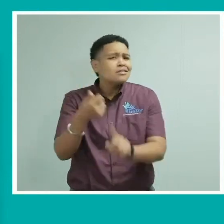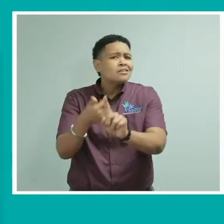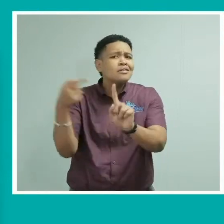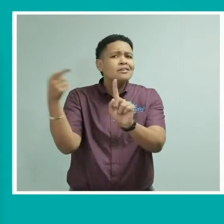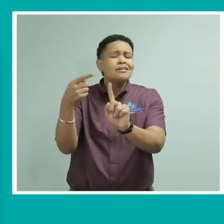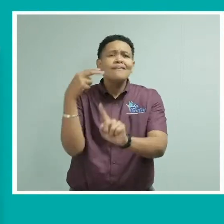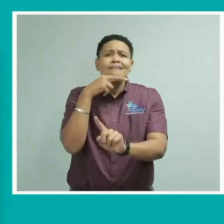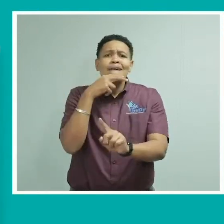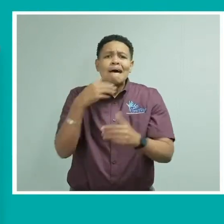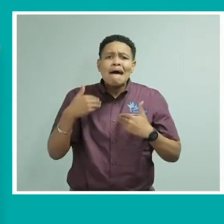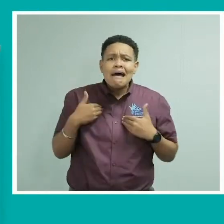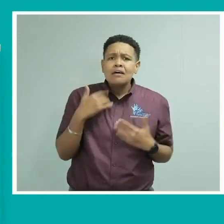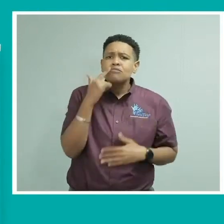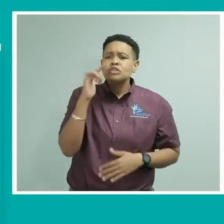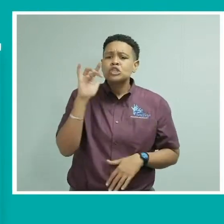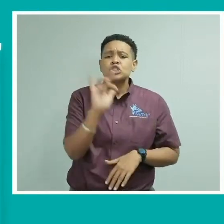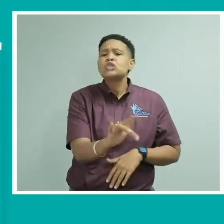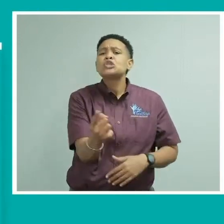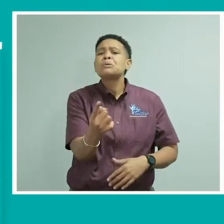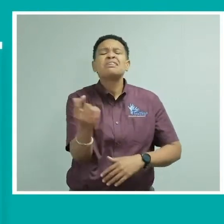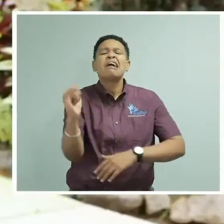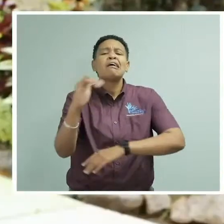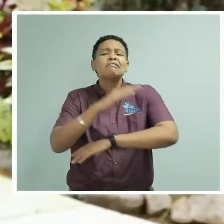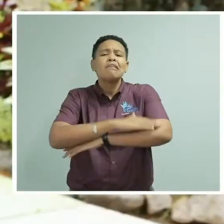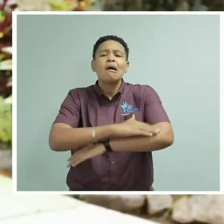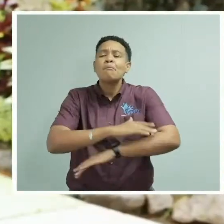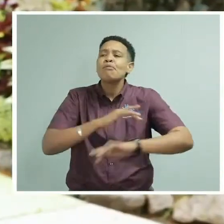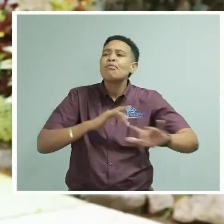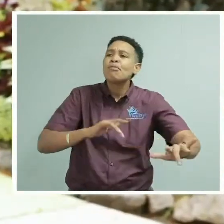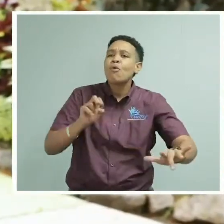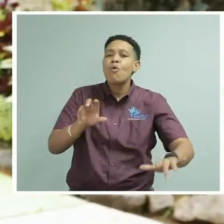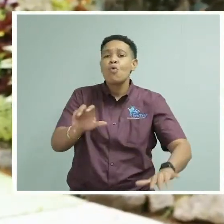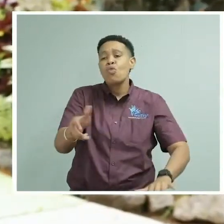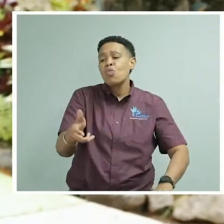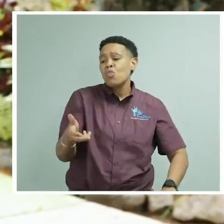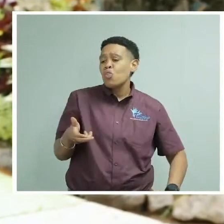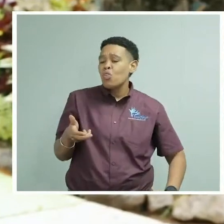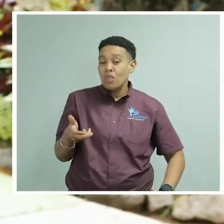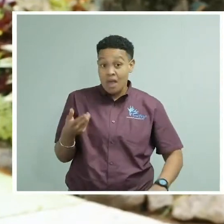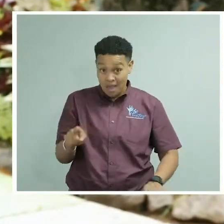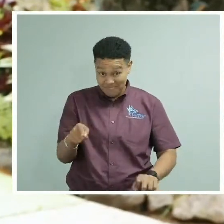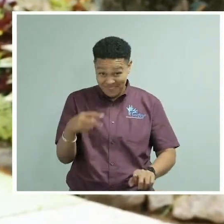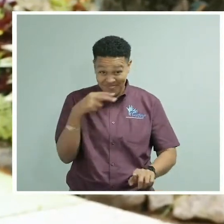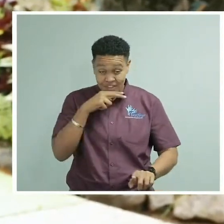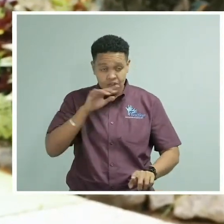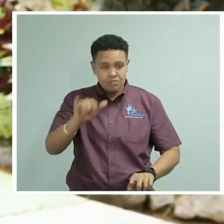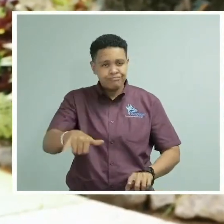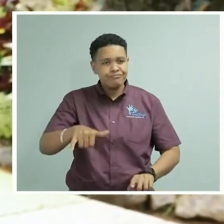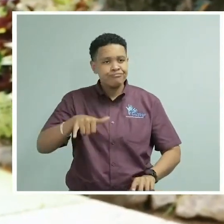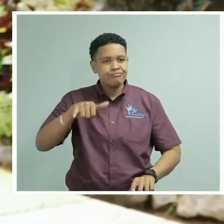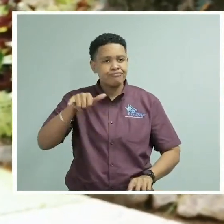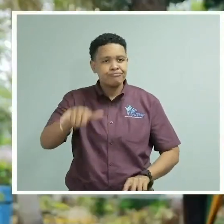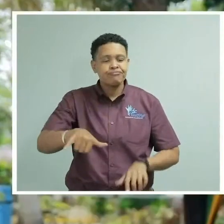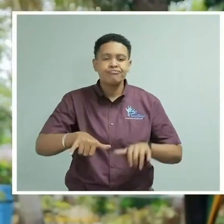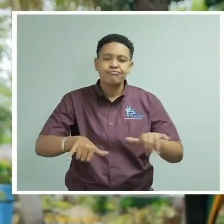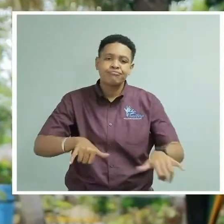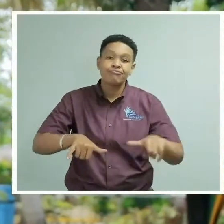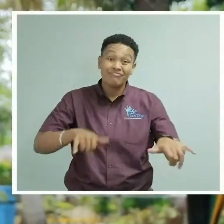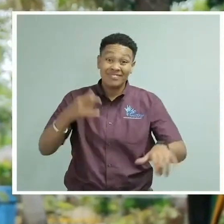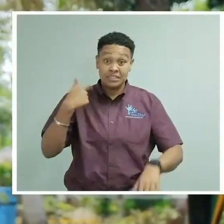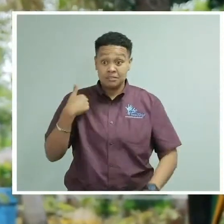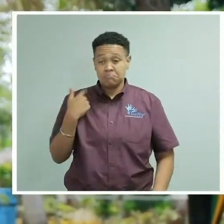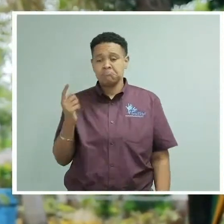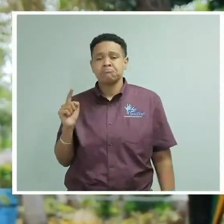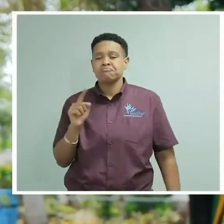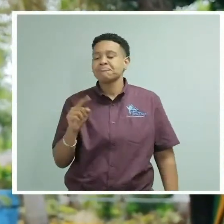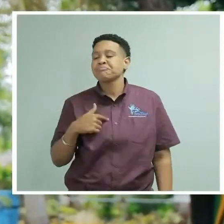has the virus touches a surface such as a table or doorknob, the virus will stay there for a while. If you touch the